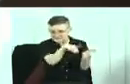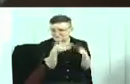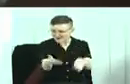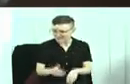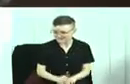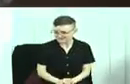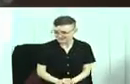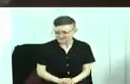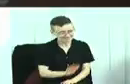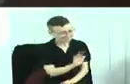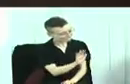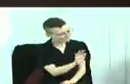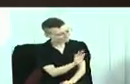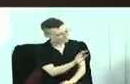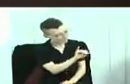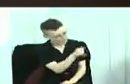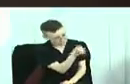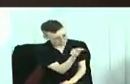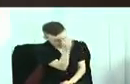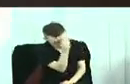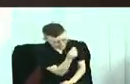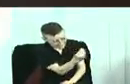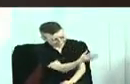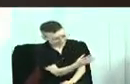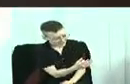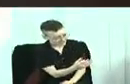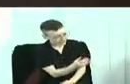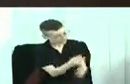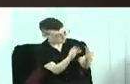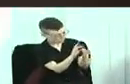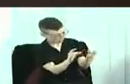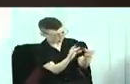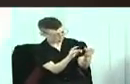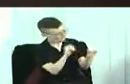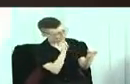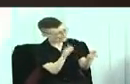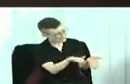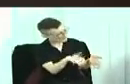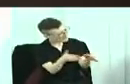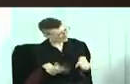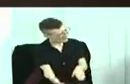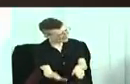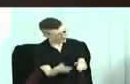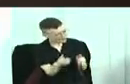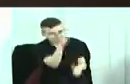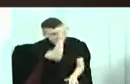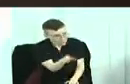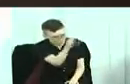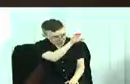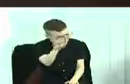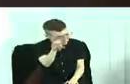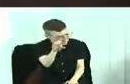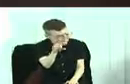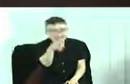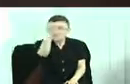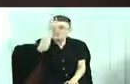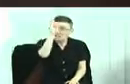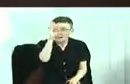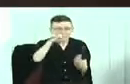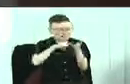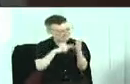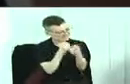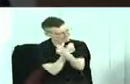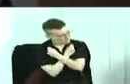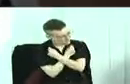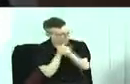I said to him, you know, but here's the thing, John. The story doesn't end there. God is the God of love. God is the God of hope. God is the